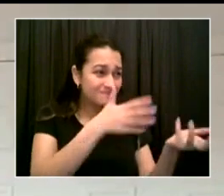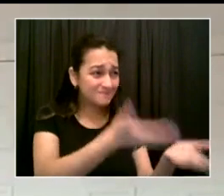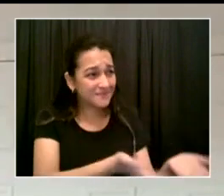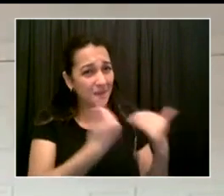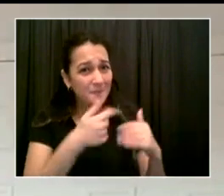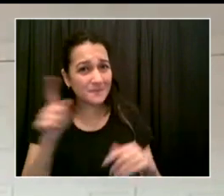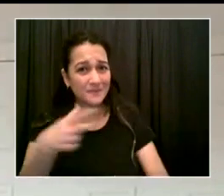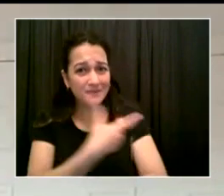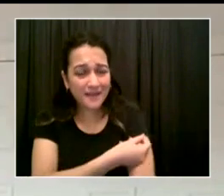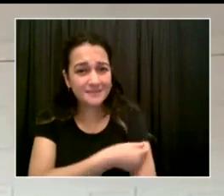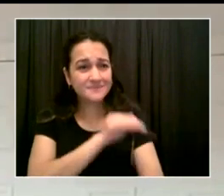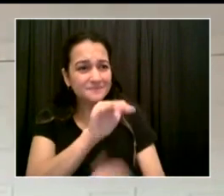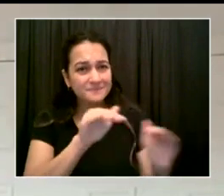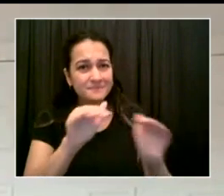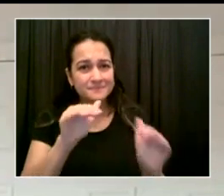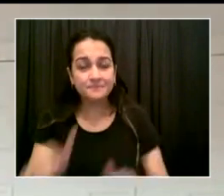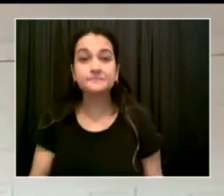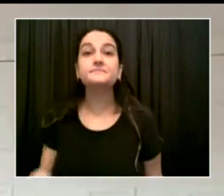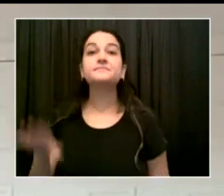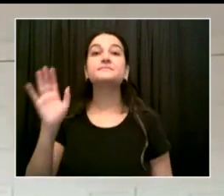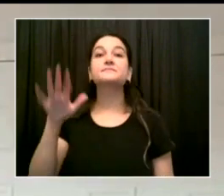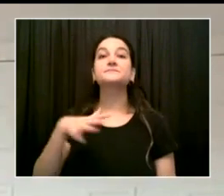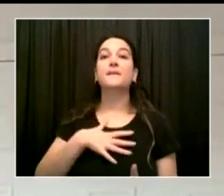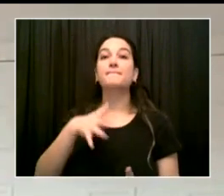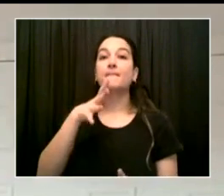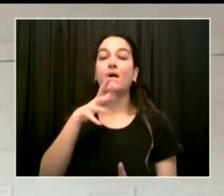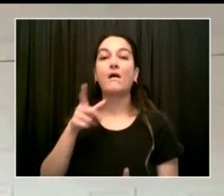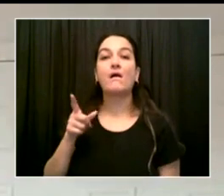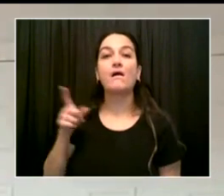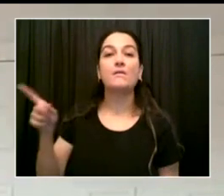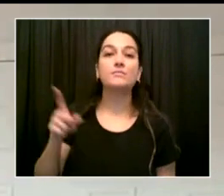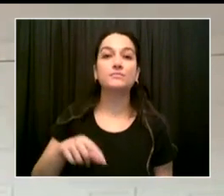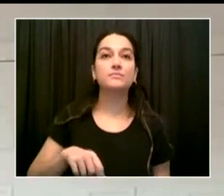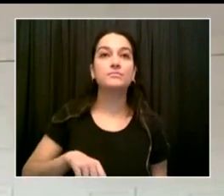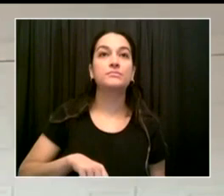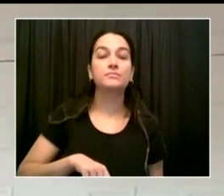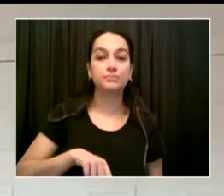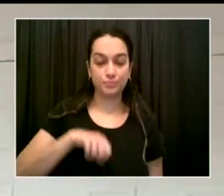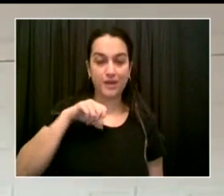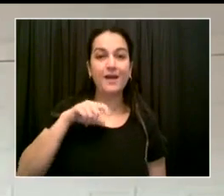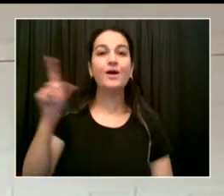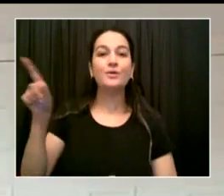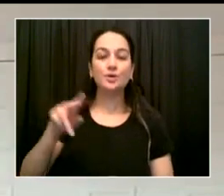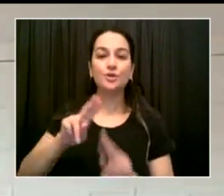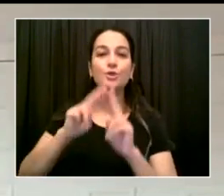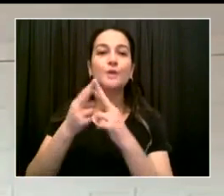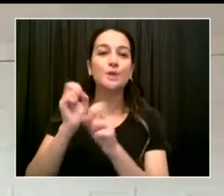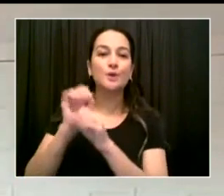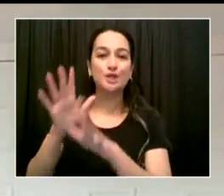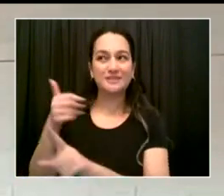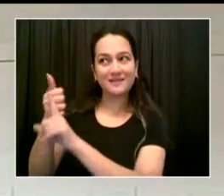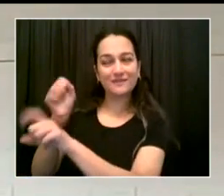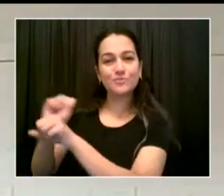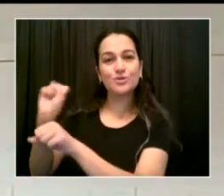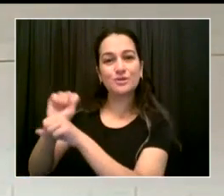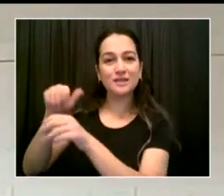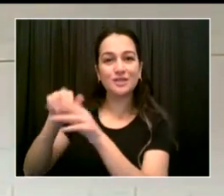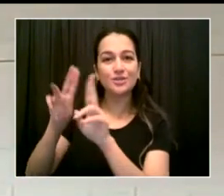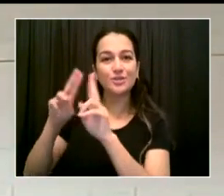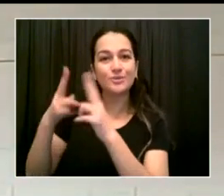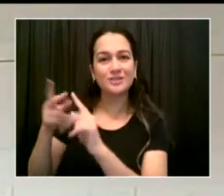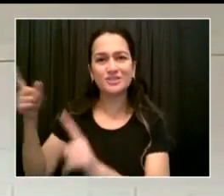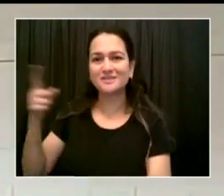do more. And what's important, besides my mother's seal of approval, is that I think it's important that we are having